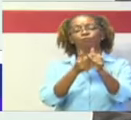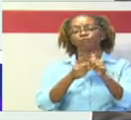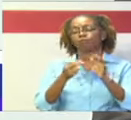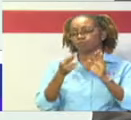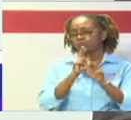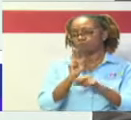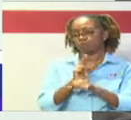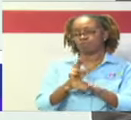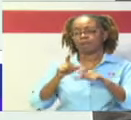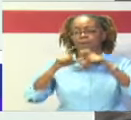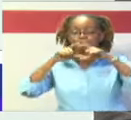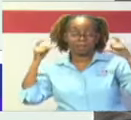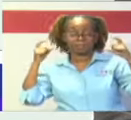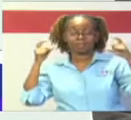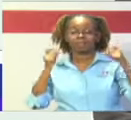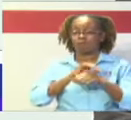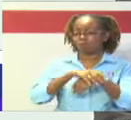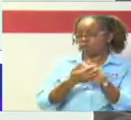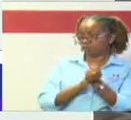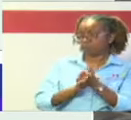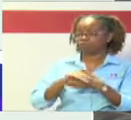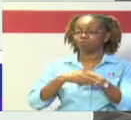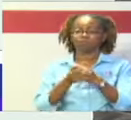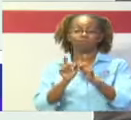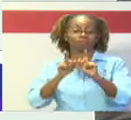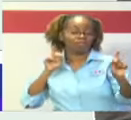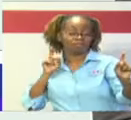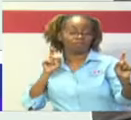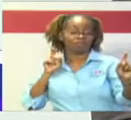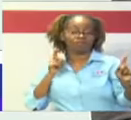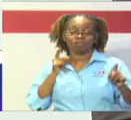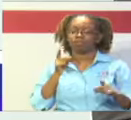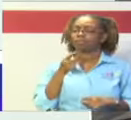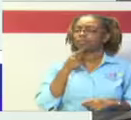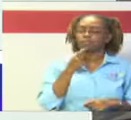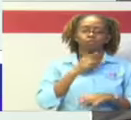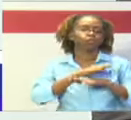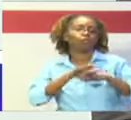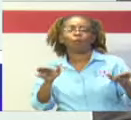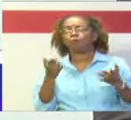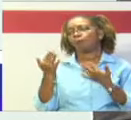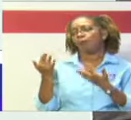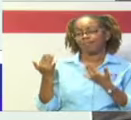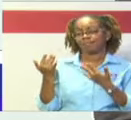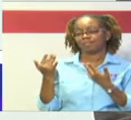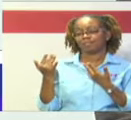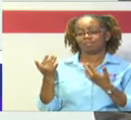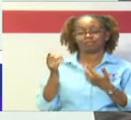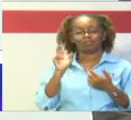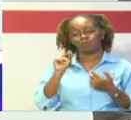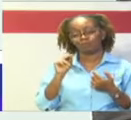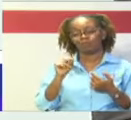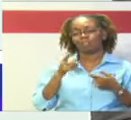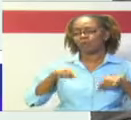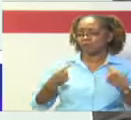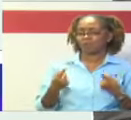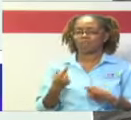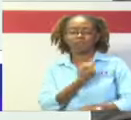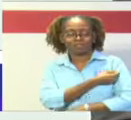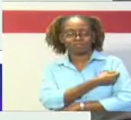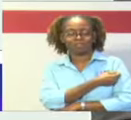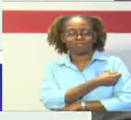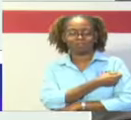is don't wait, vaccinate. And as we leave you, please stay tuned as we share a very important message from the